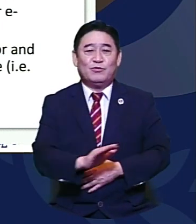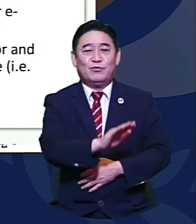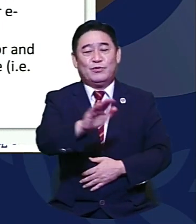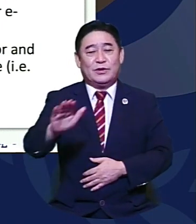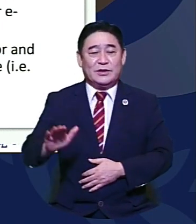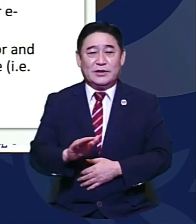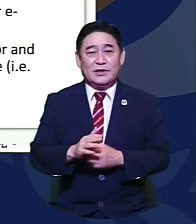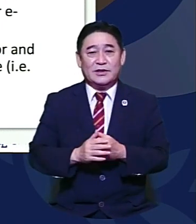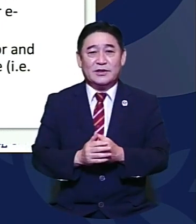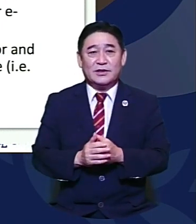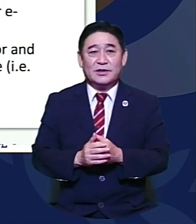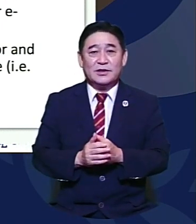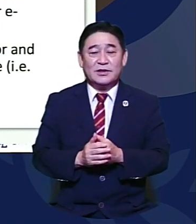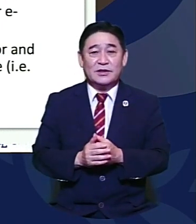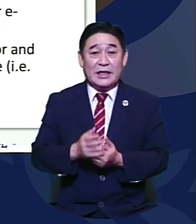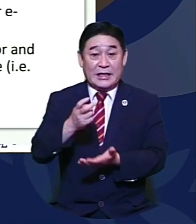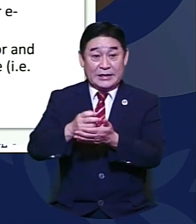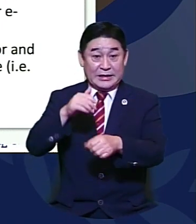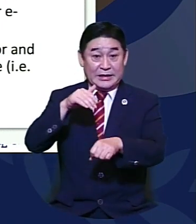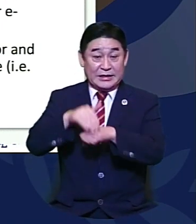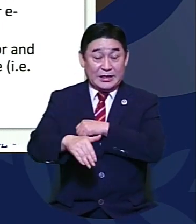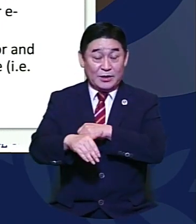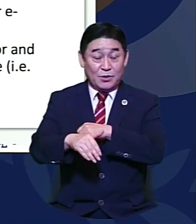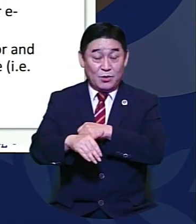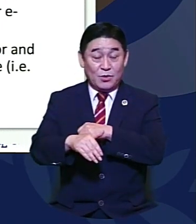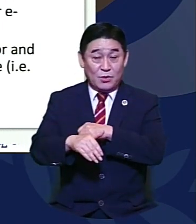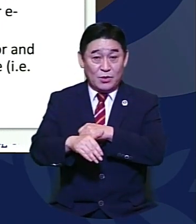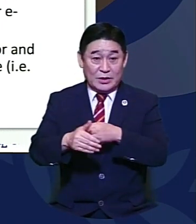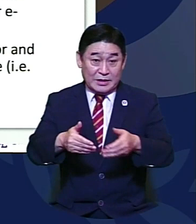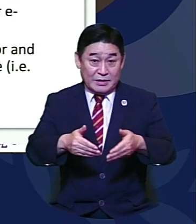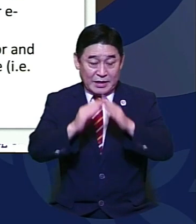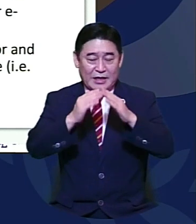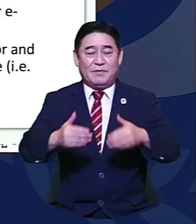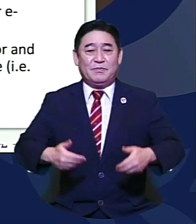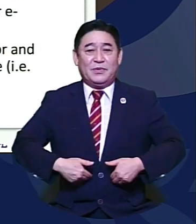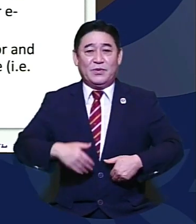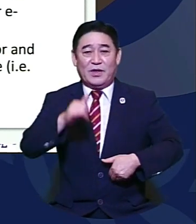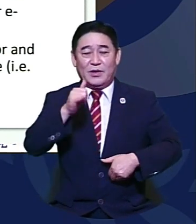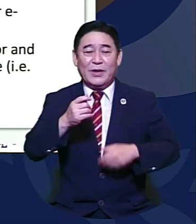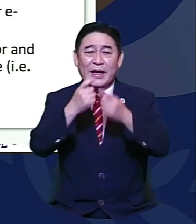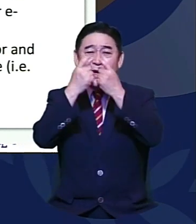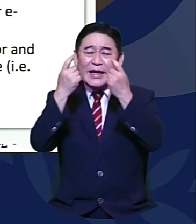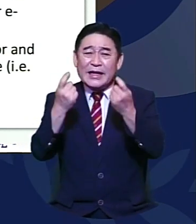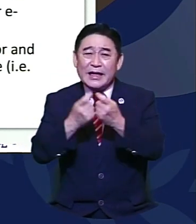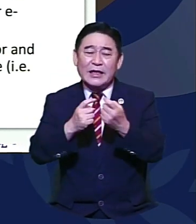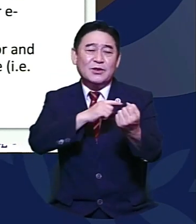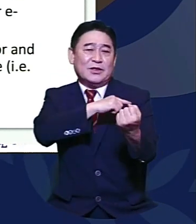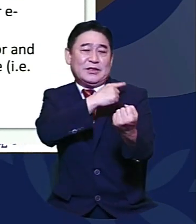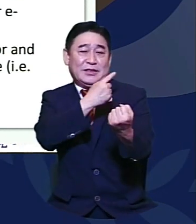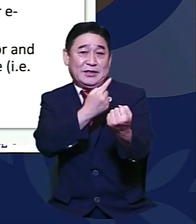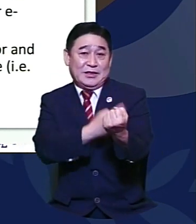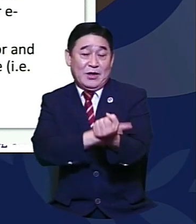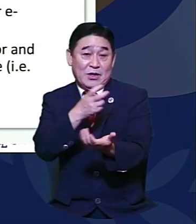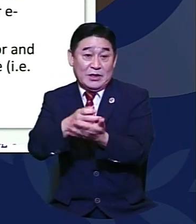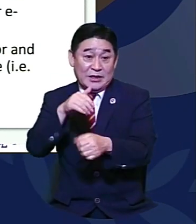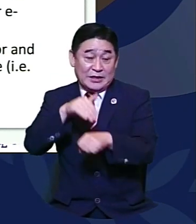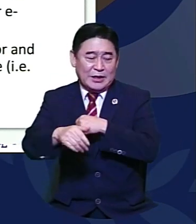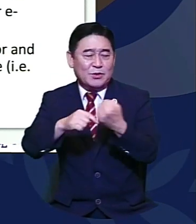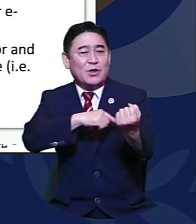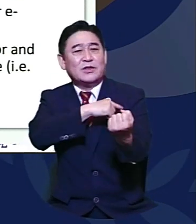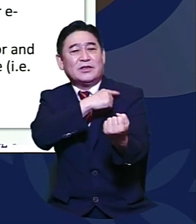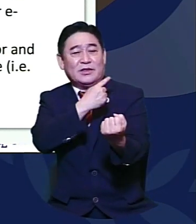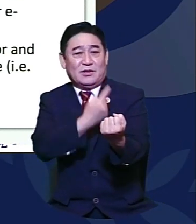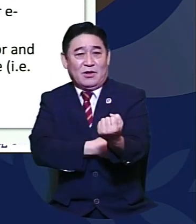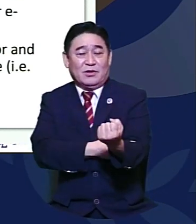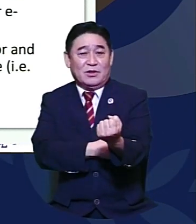of institutional setting and also the personal capacity as well as institutional capacity. And also we